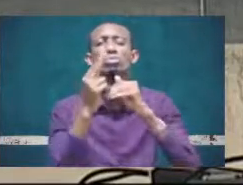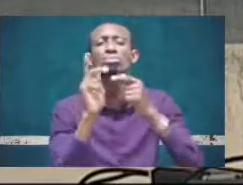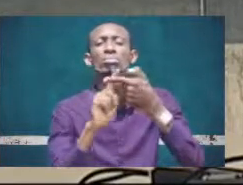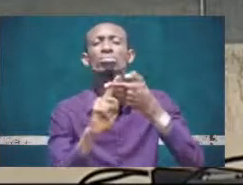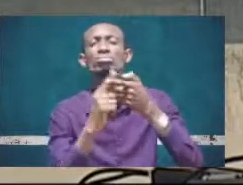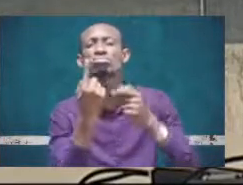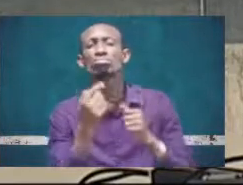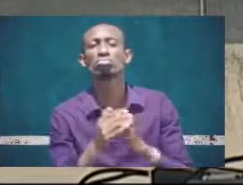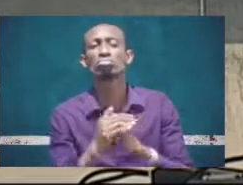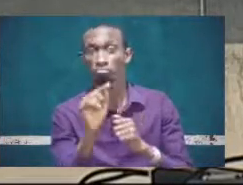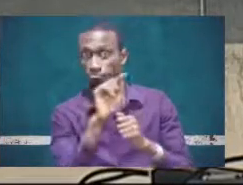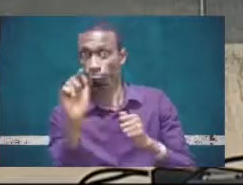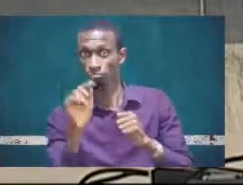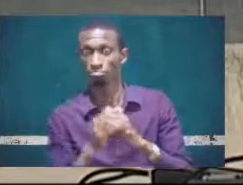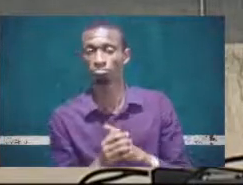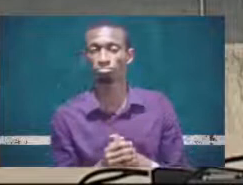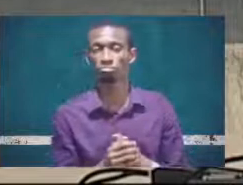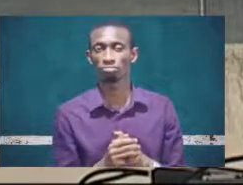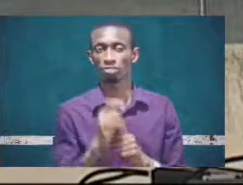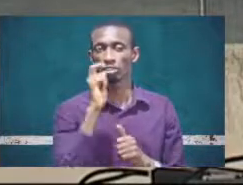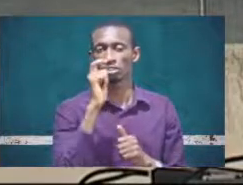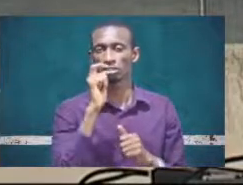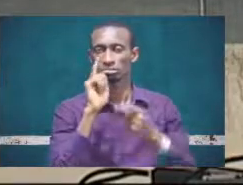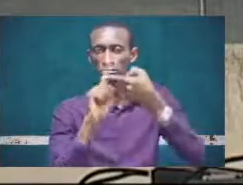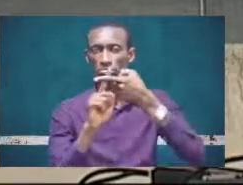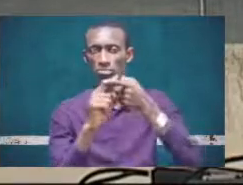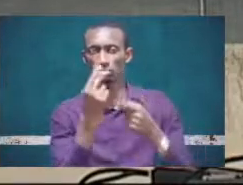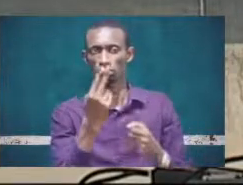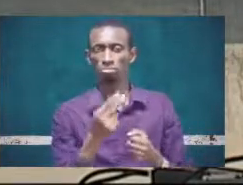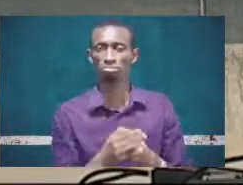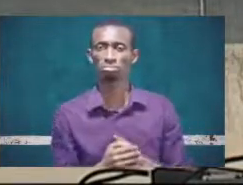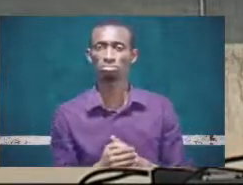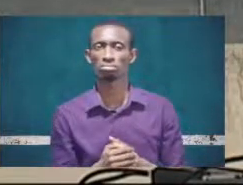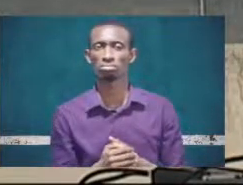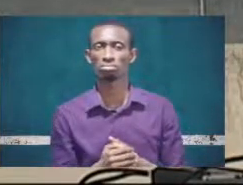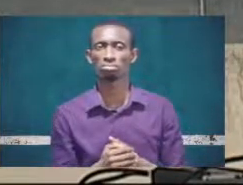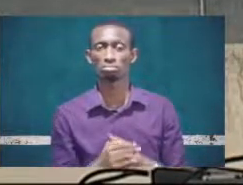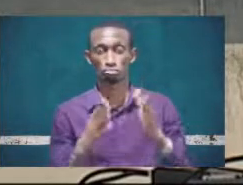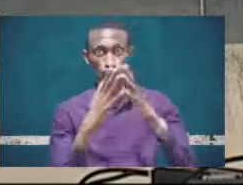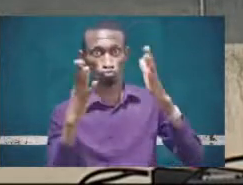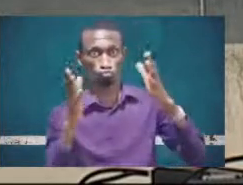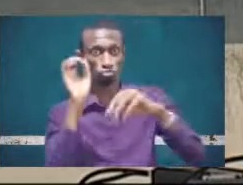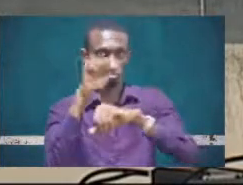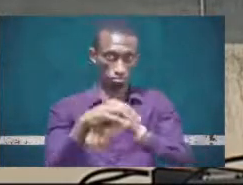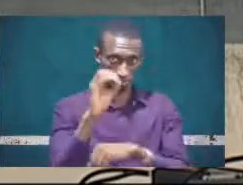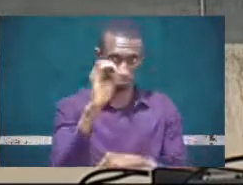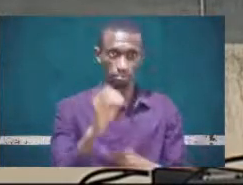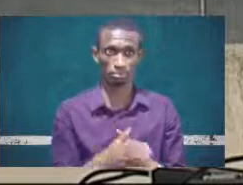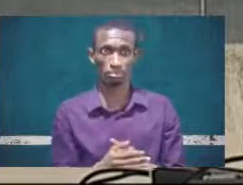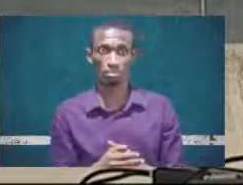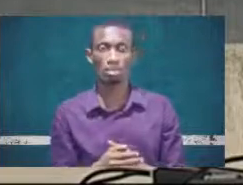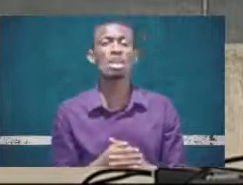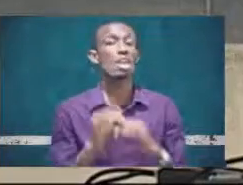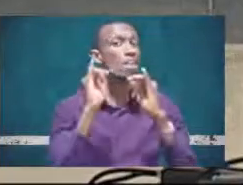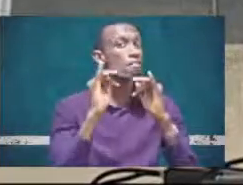1 divided by x plus 2 greater than 0. When it is